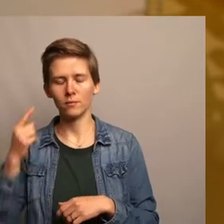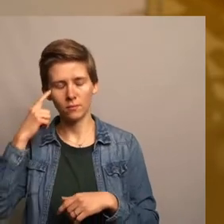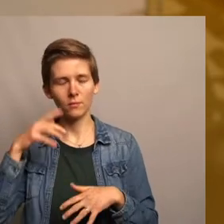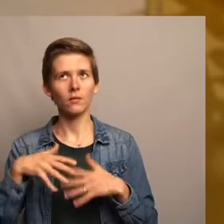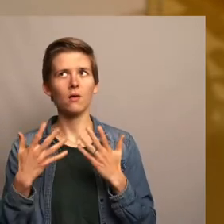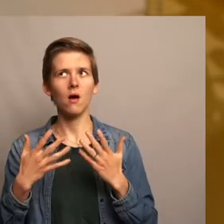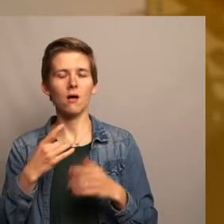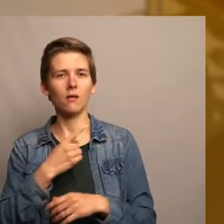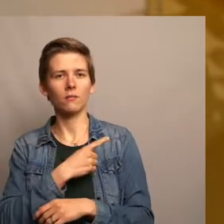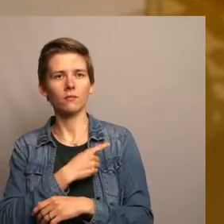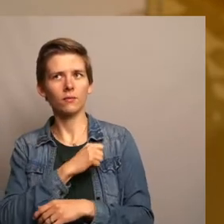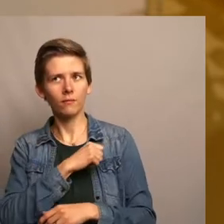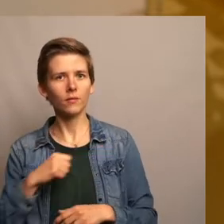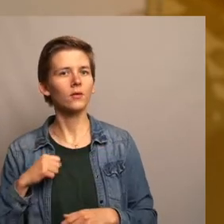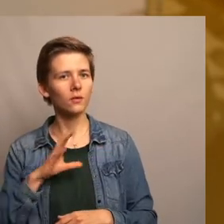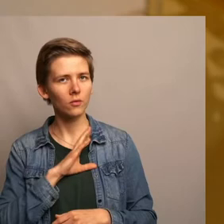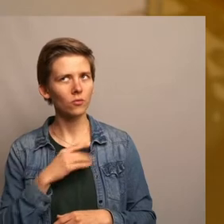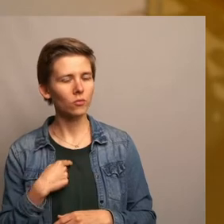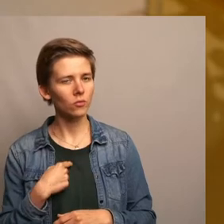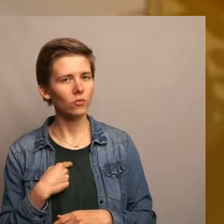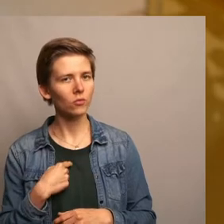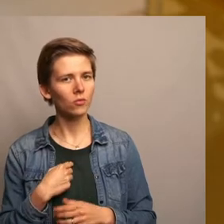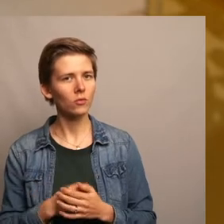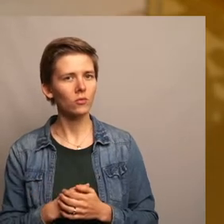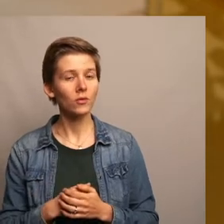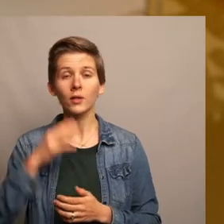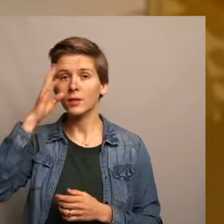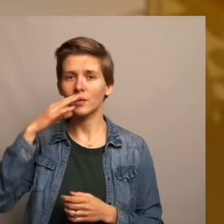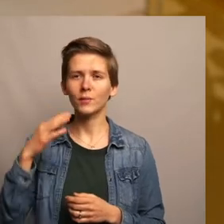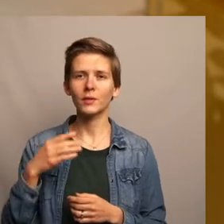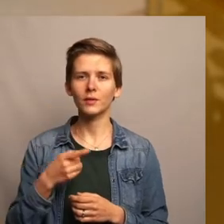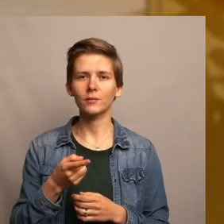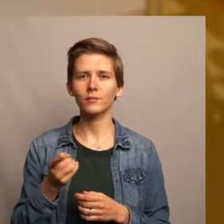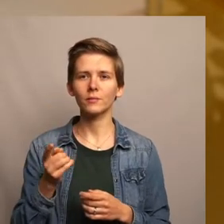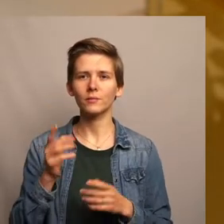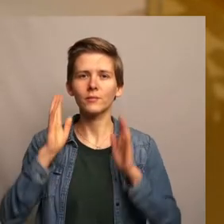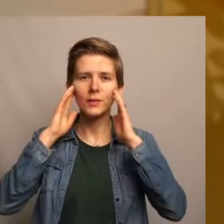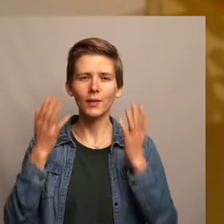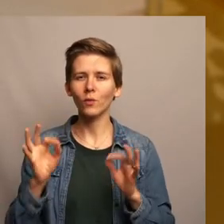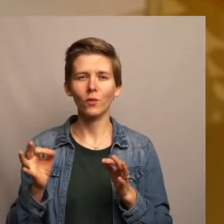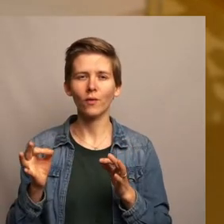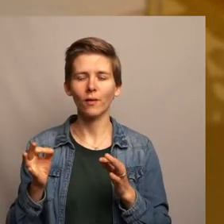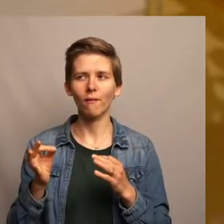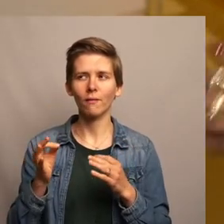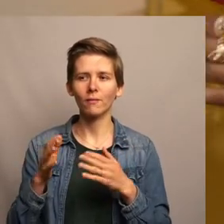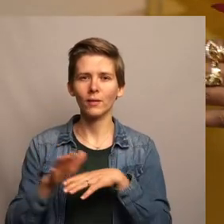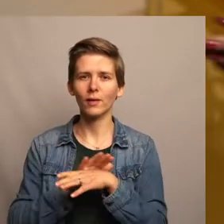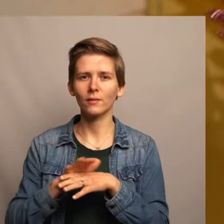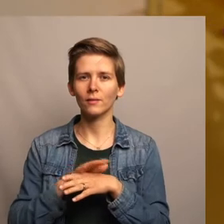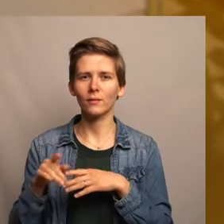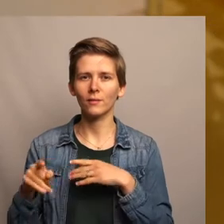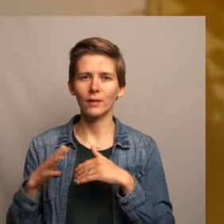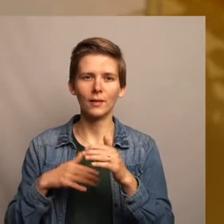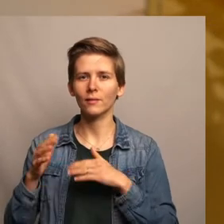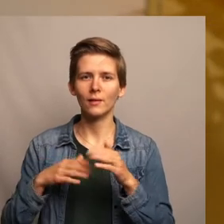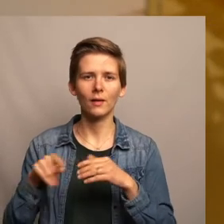happens, but also people don't know how to deal with that. And then there is a person who is marginalized in